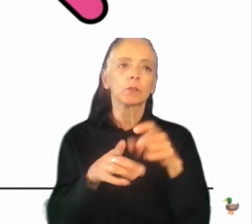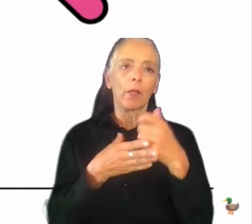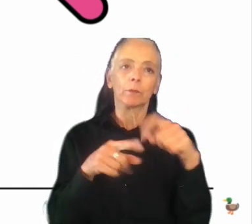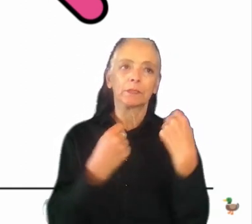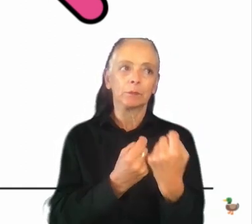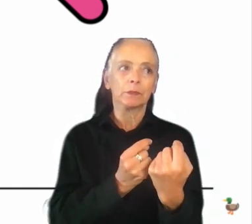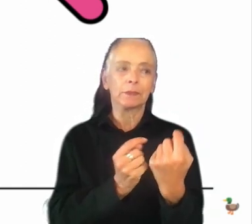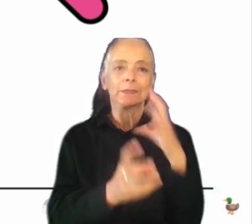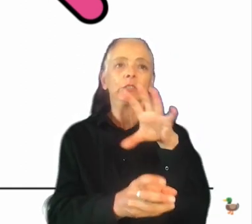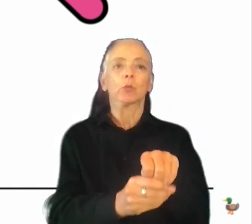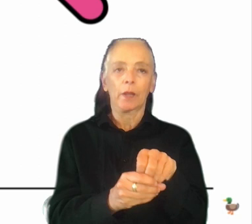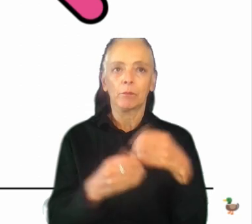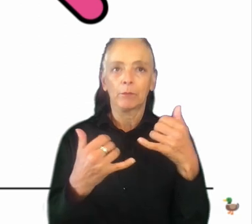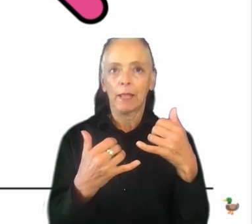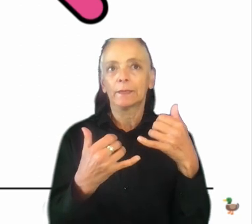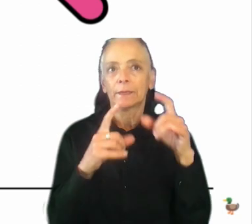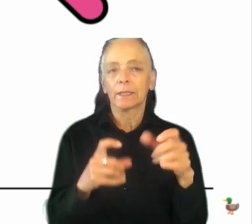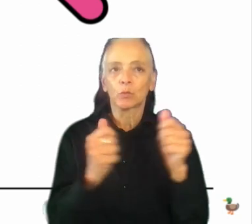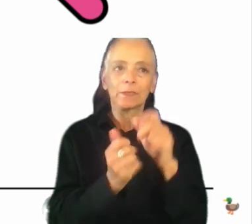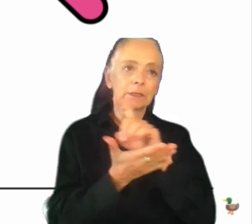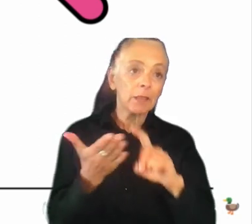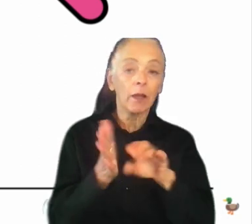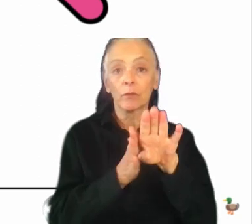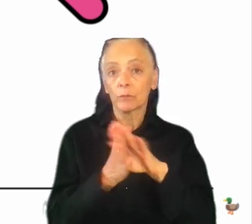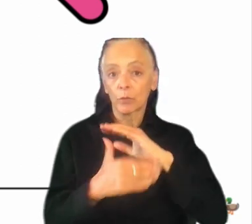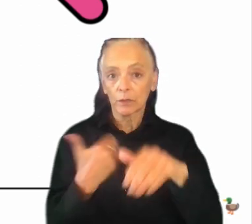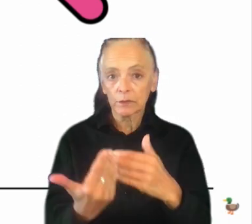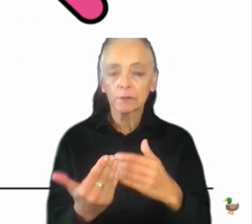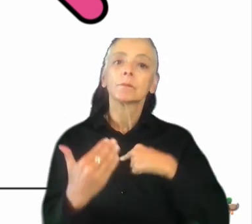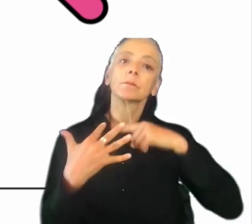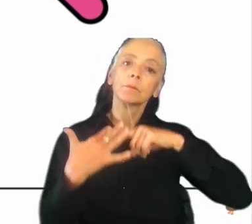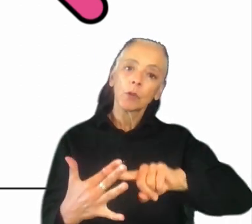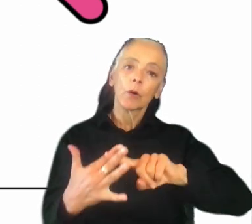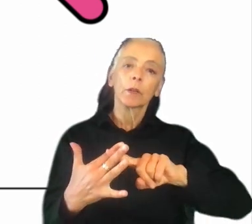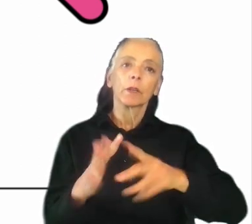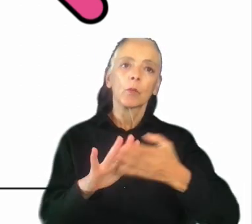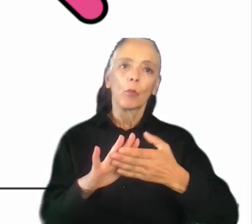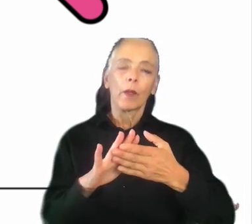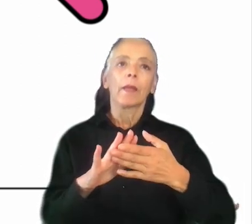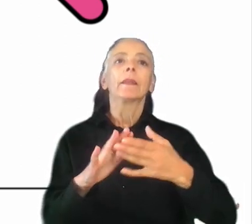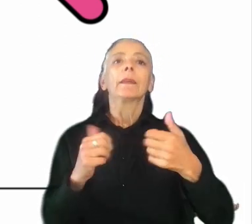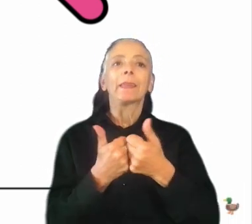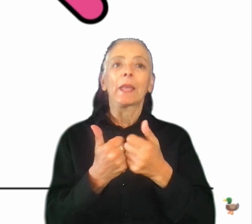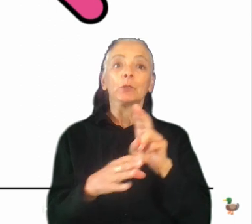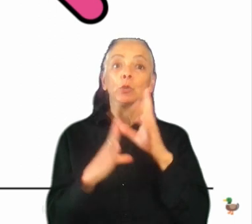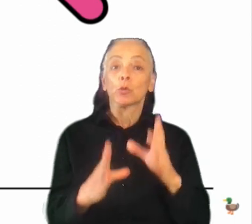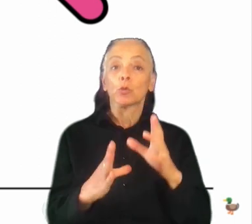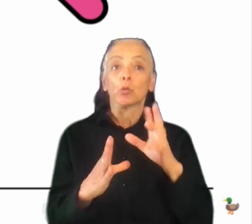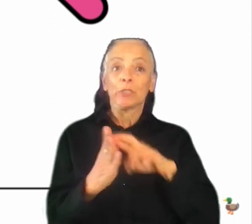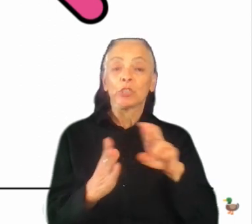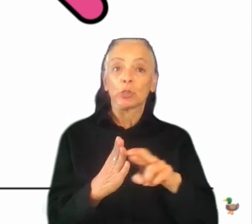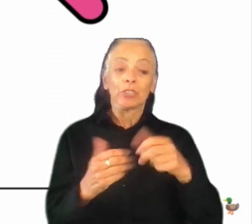design and development process i started and ran the game tutor research mentoring program for five